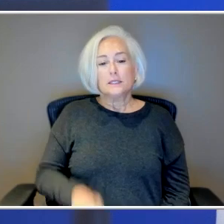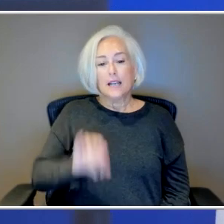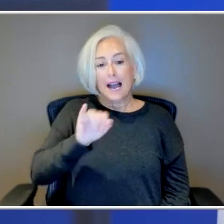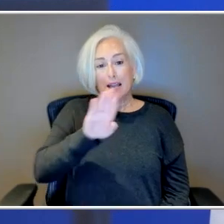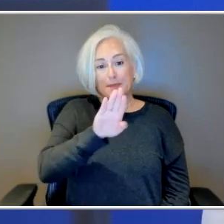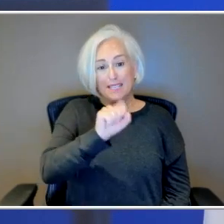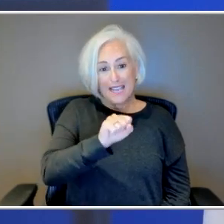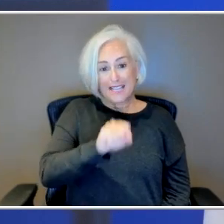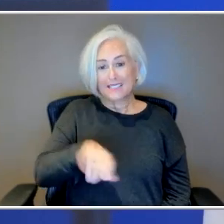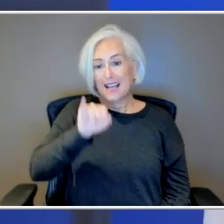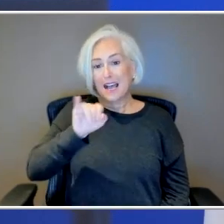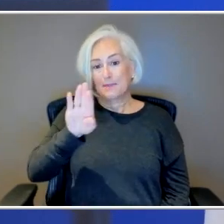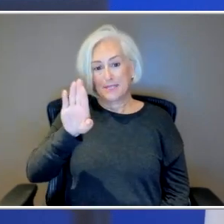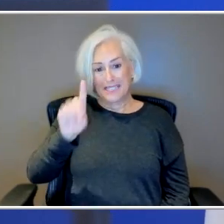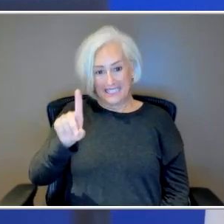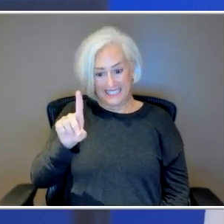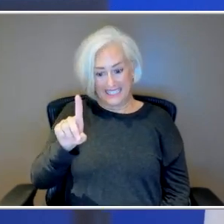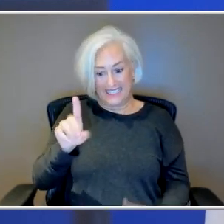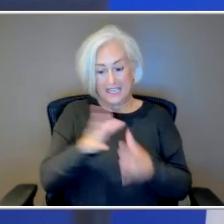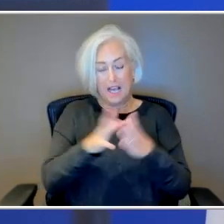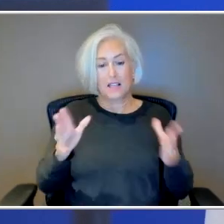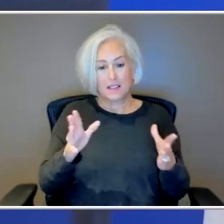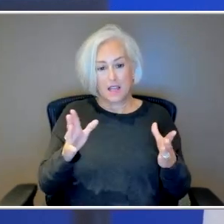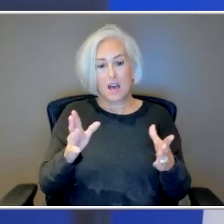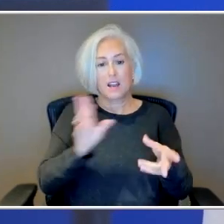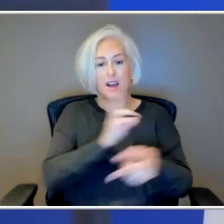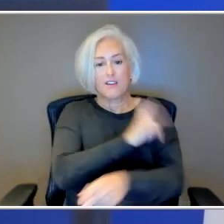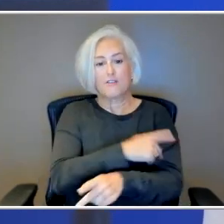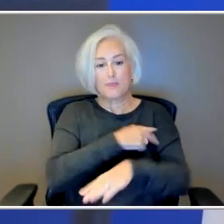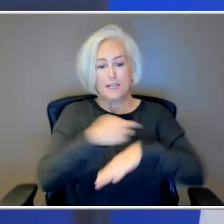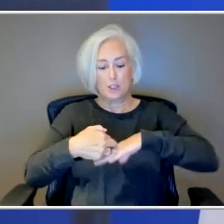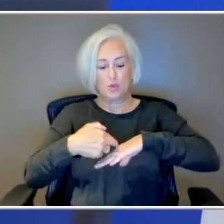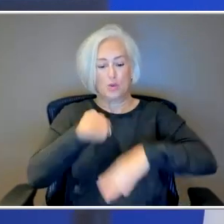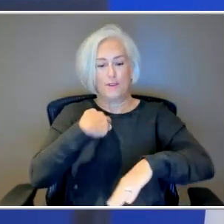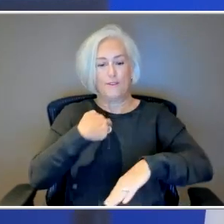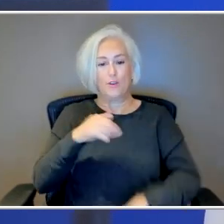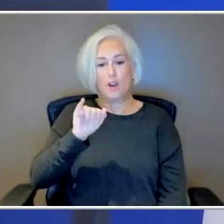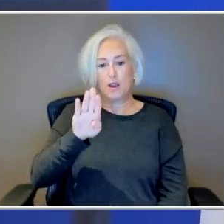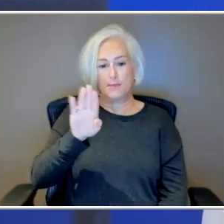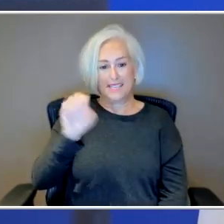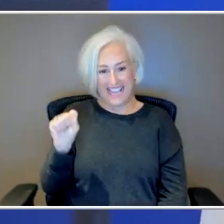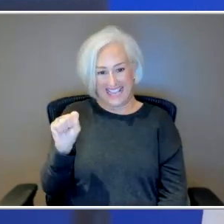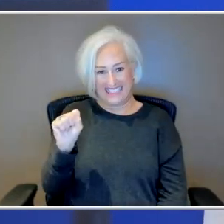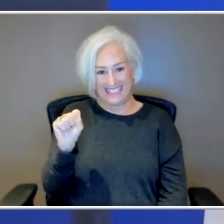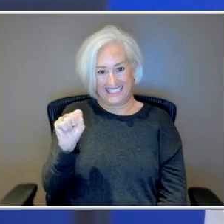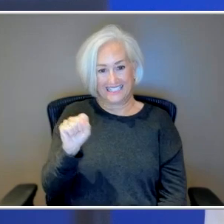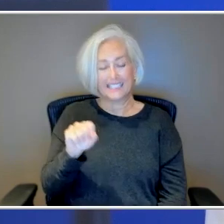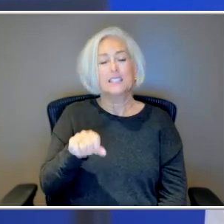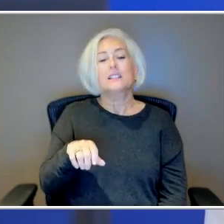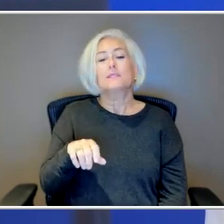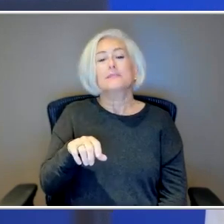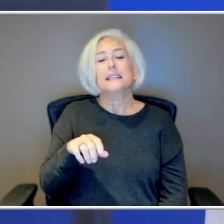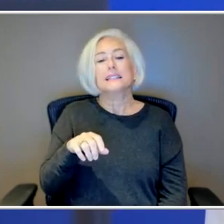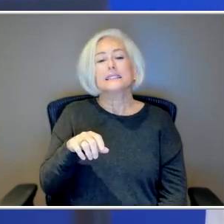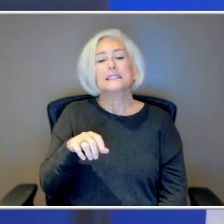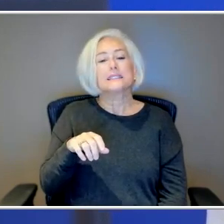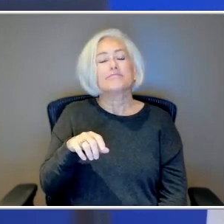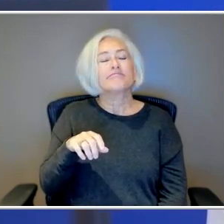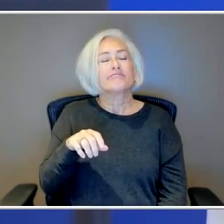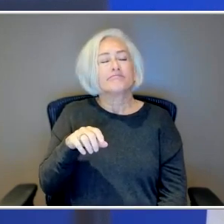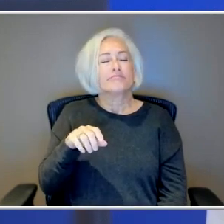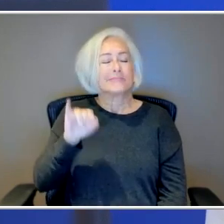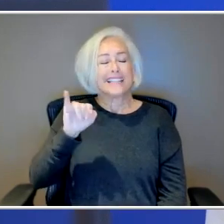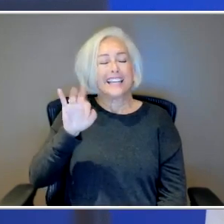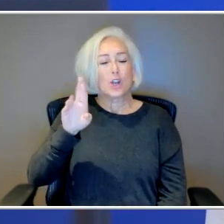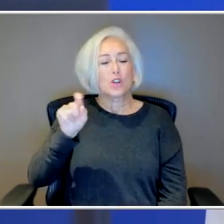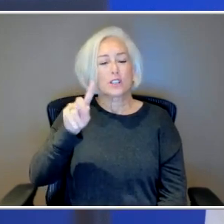referred to me to be seen for IBS. IBS actually, or irritable bowel syndrome, is a functional disease. So you do not see any inflammation, you